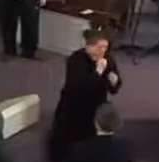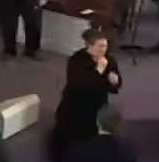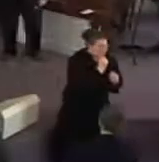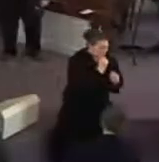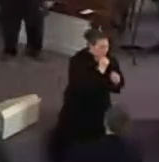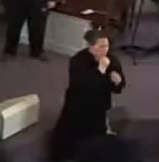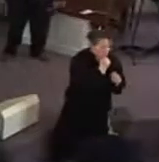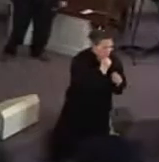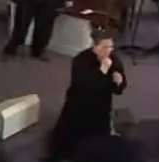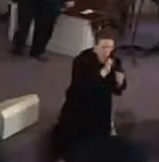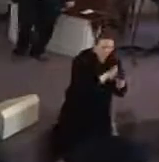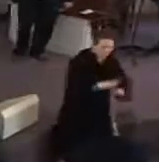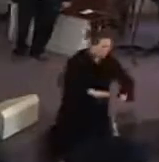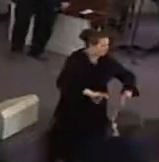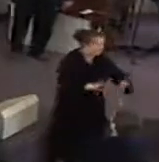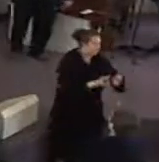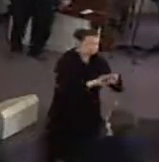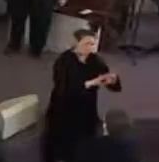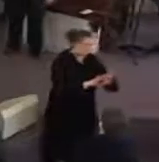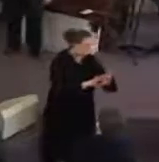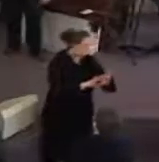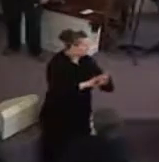I don't deserve it.